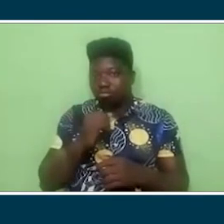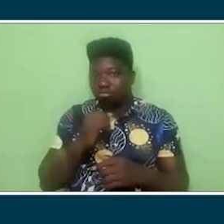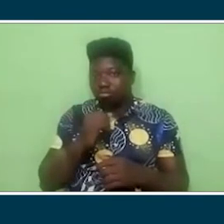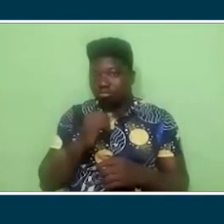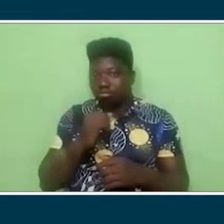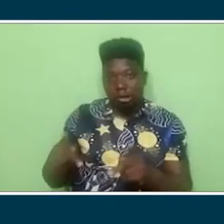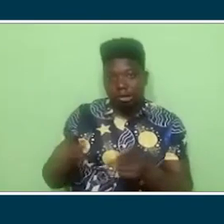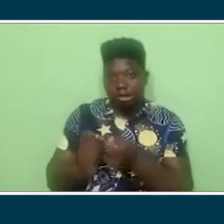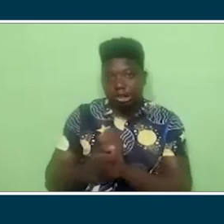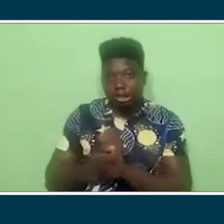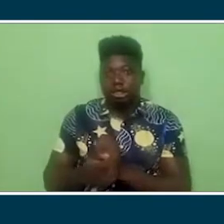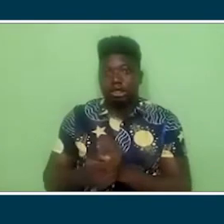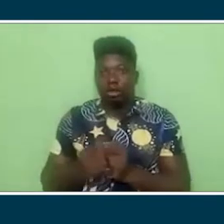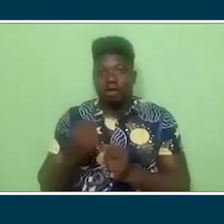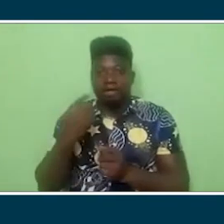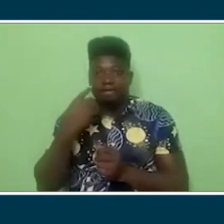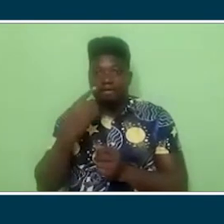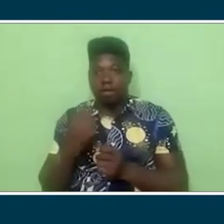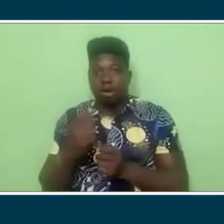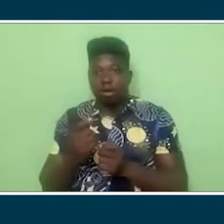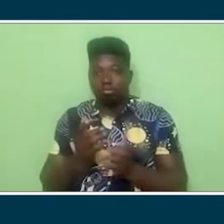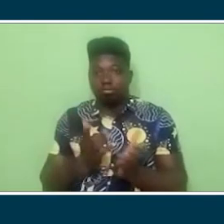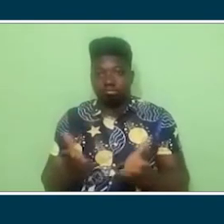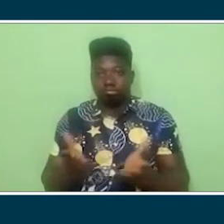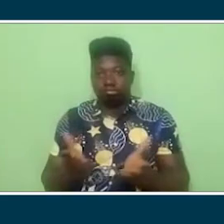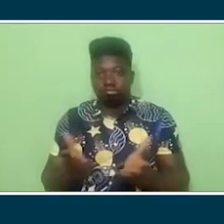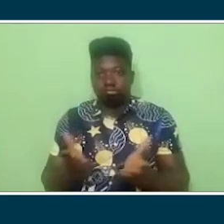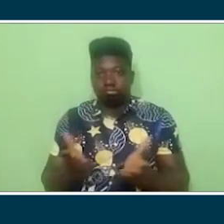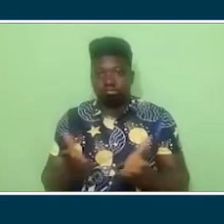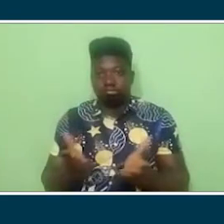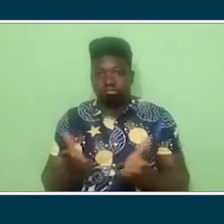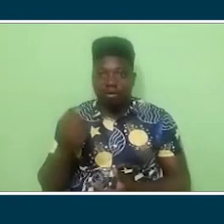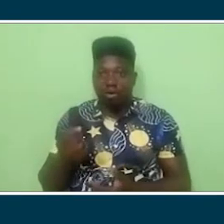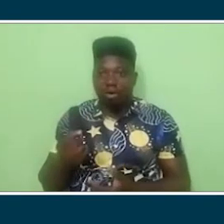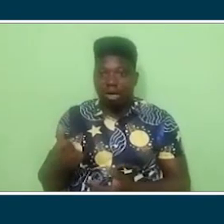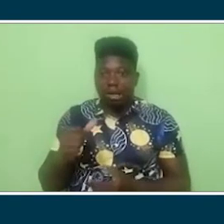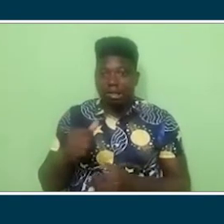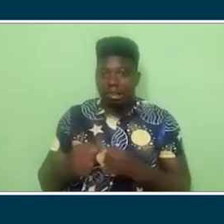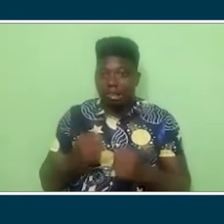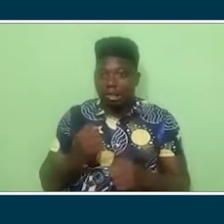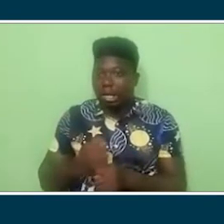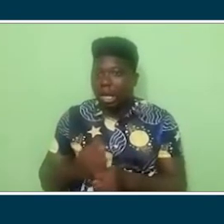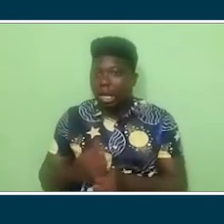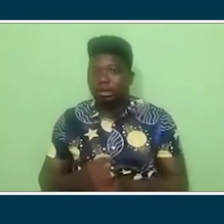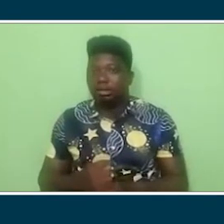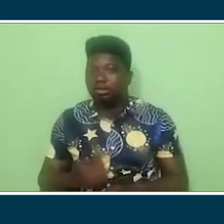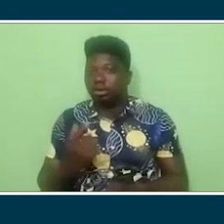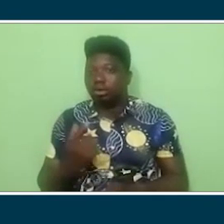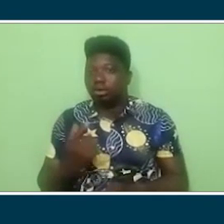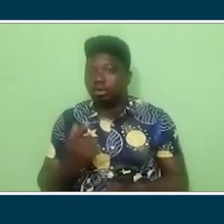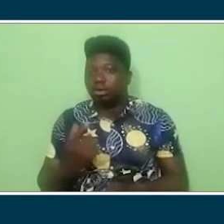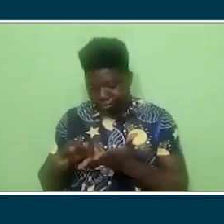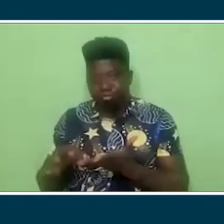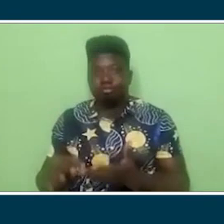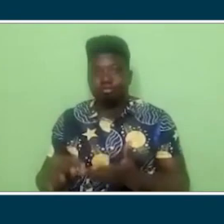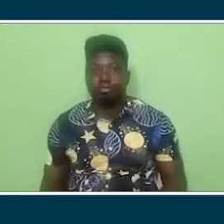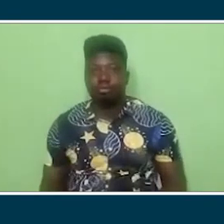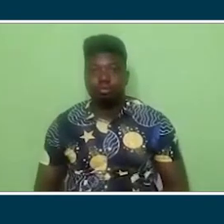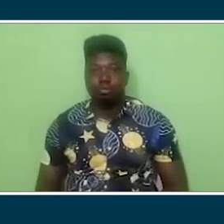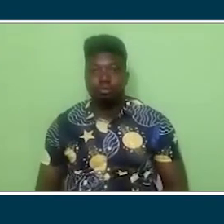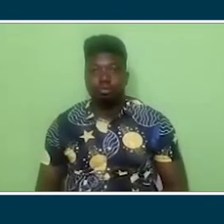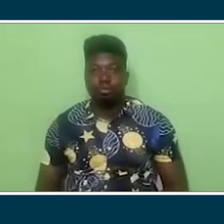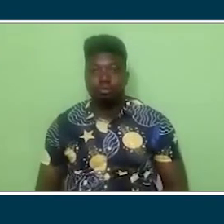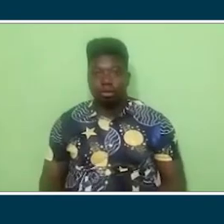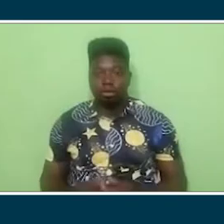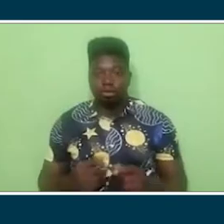reparation or for any kind of accountability from harm when someone is cast out, which